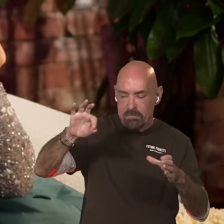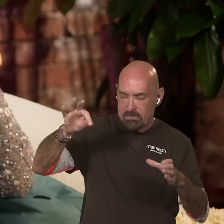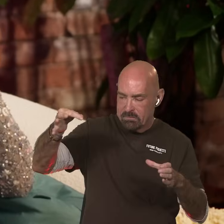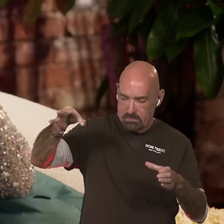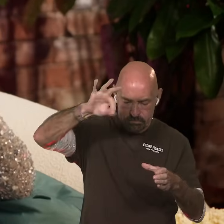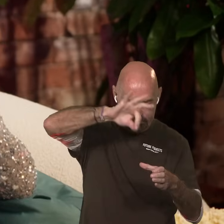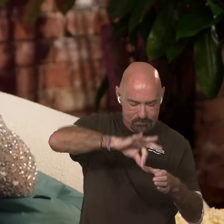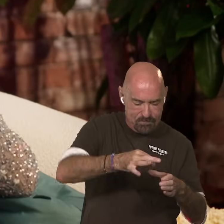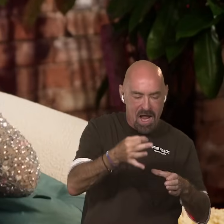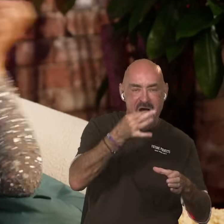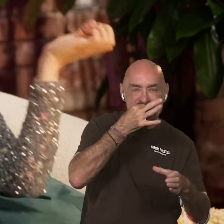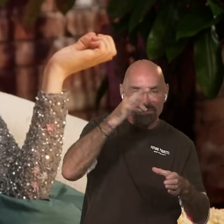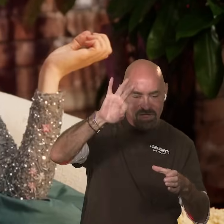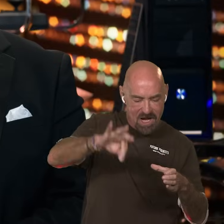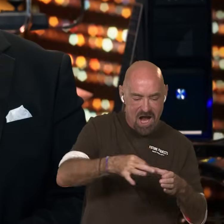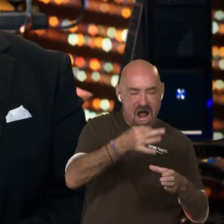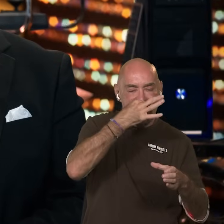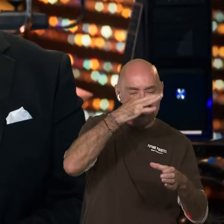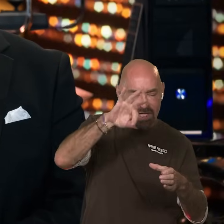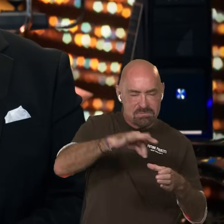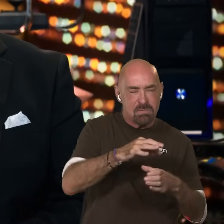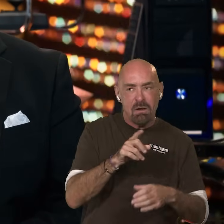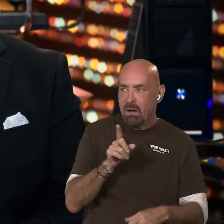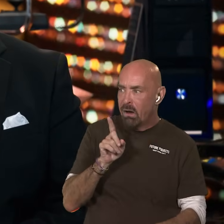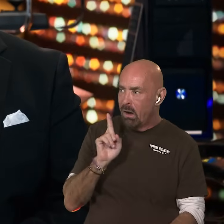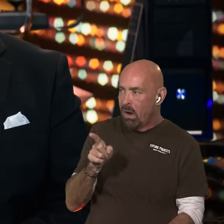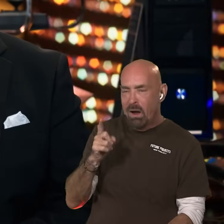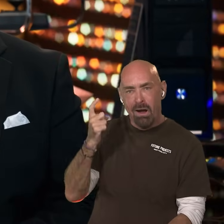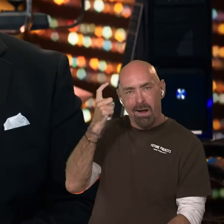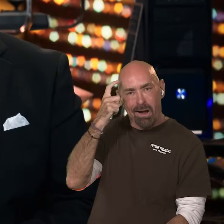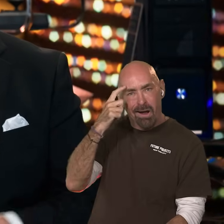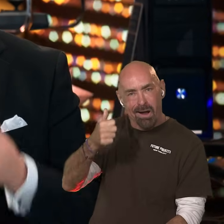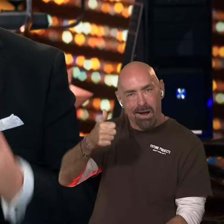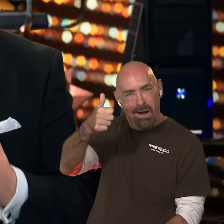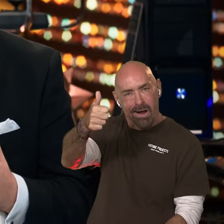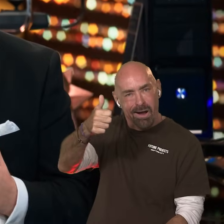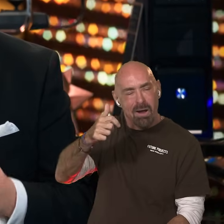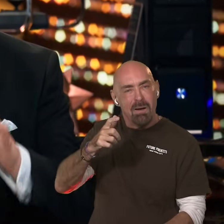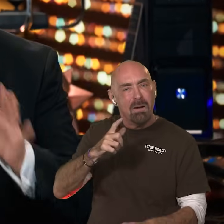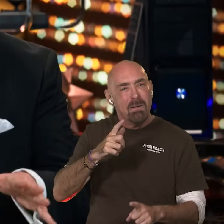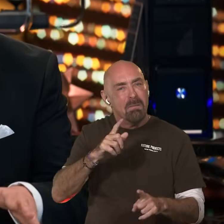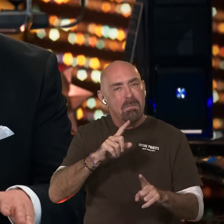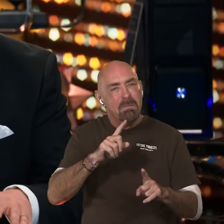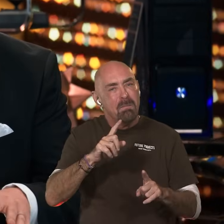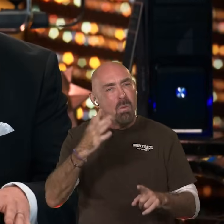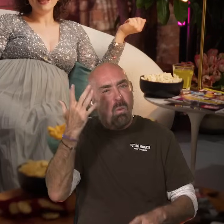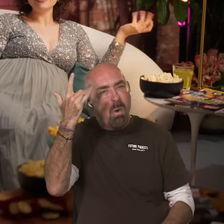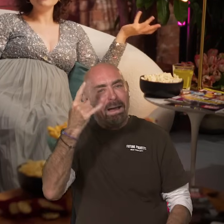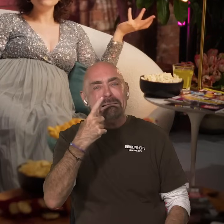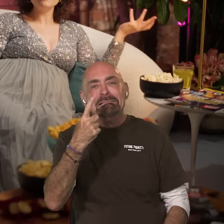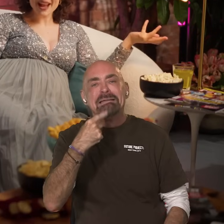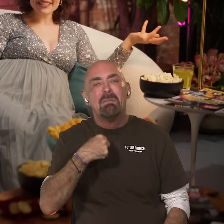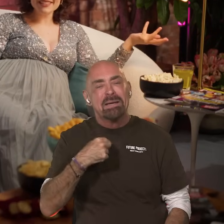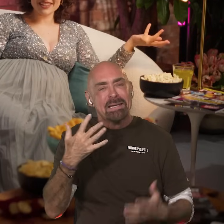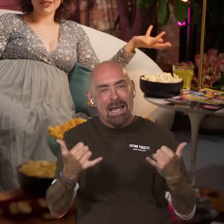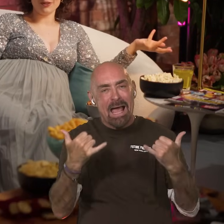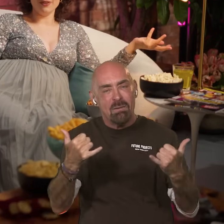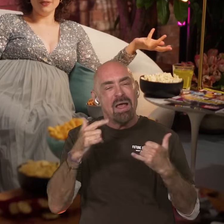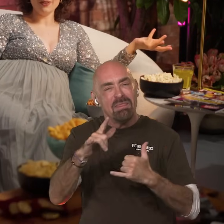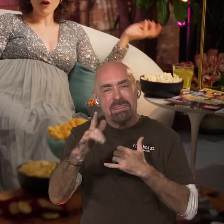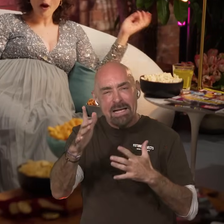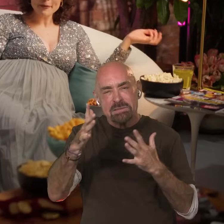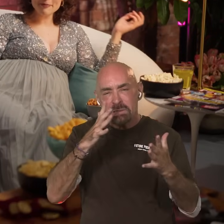like spoons you can eat. Oh, solid logic, Frankie, but why are you telling me this now? It's